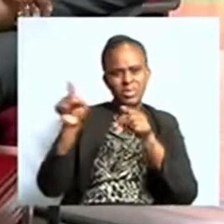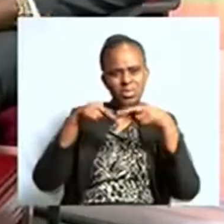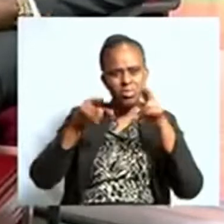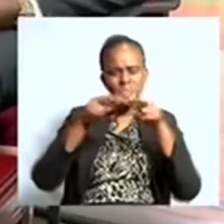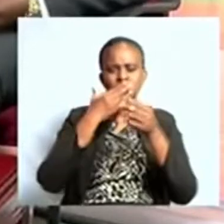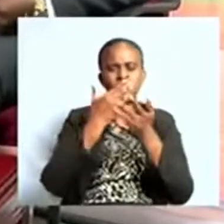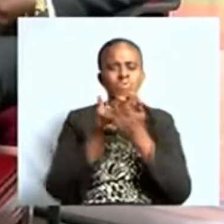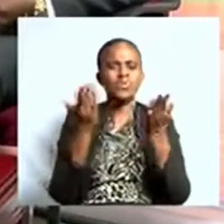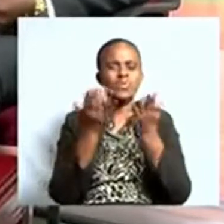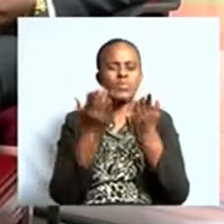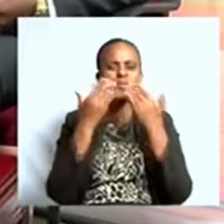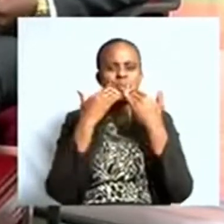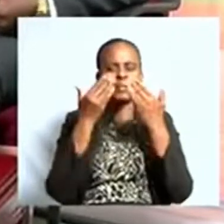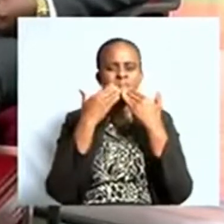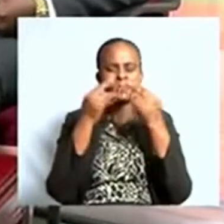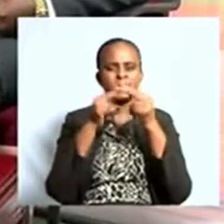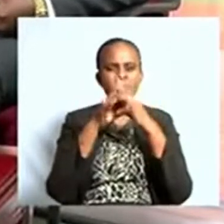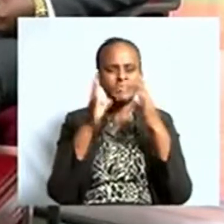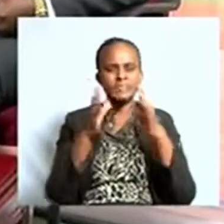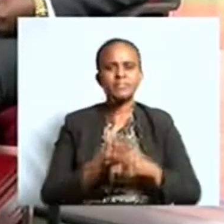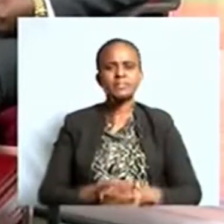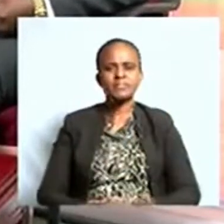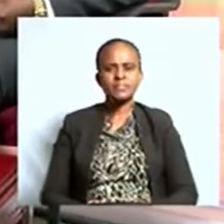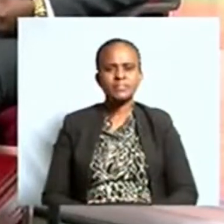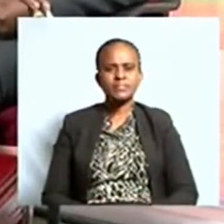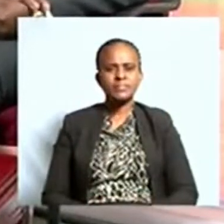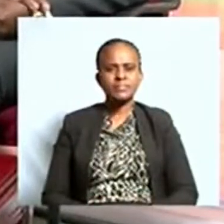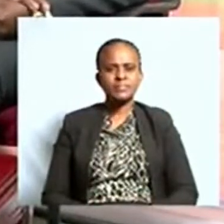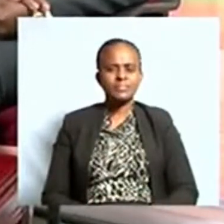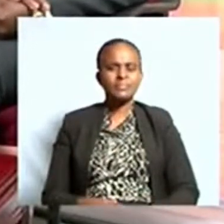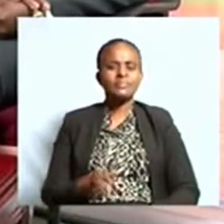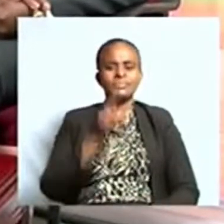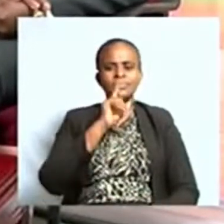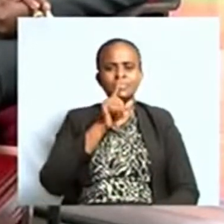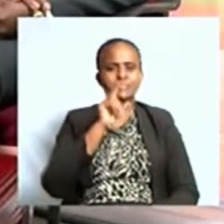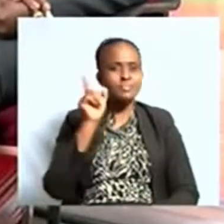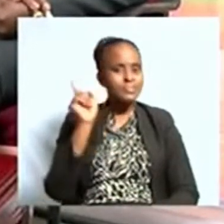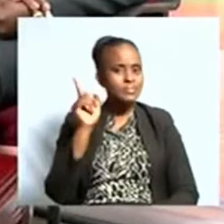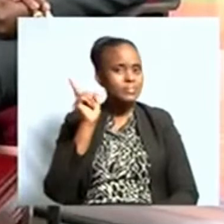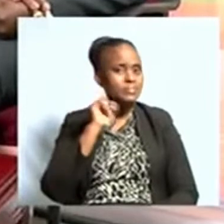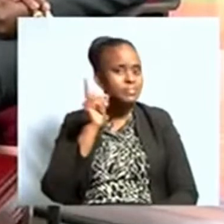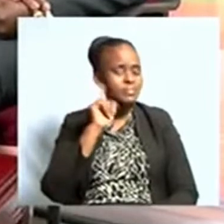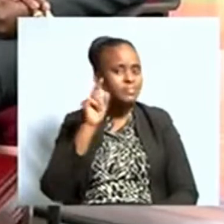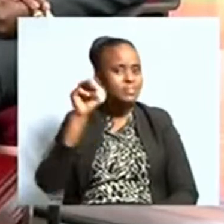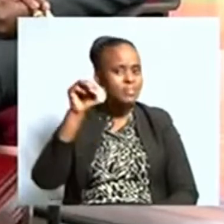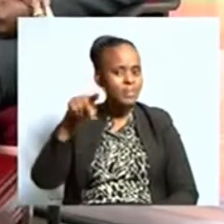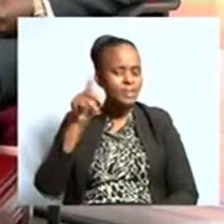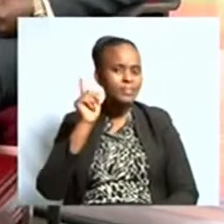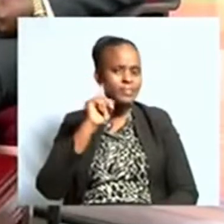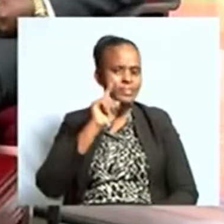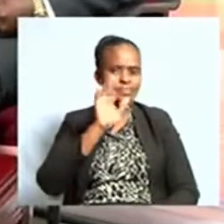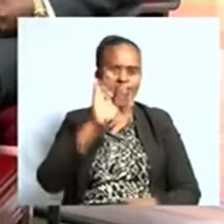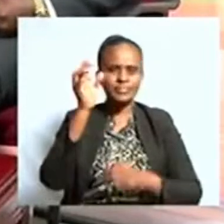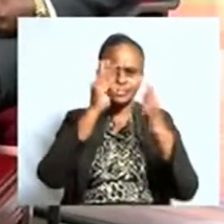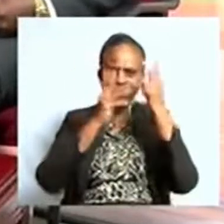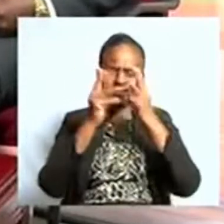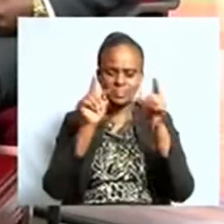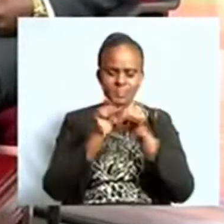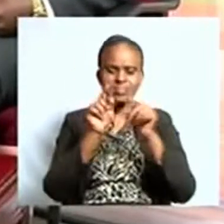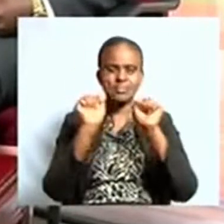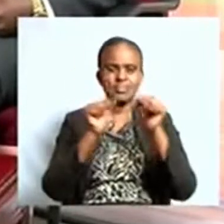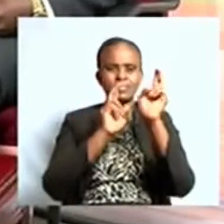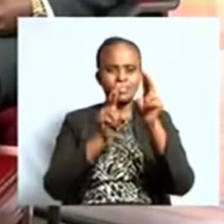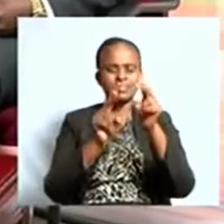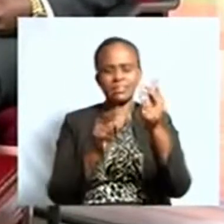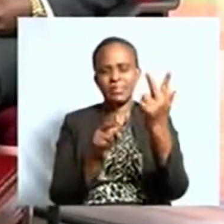Okay. All right. Thank you so much for your contribution. I'm sure the honourable member has noted your concern and will be able to respond. Let's get a